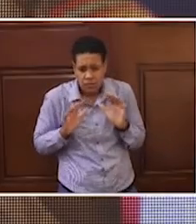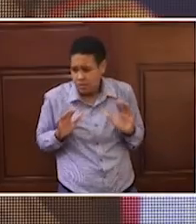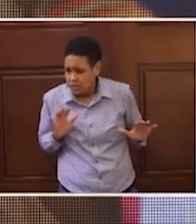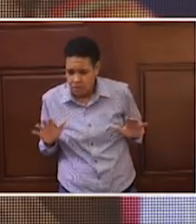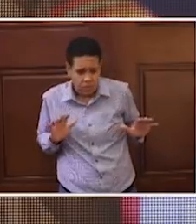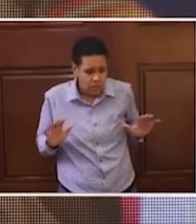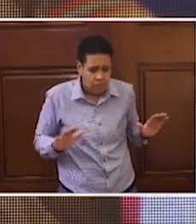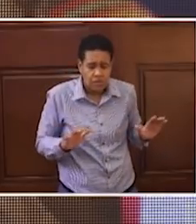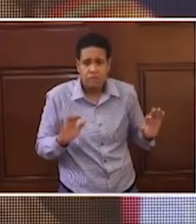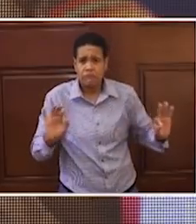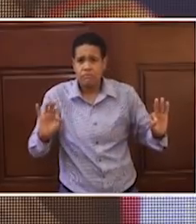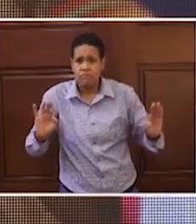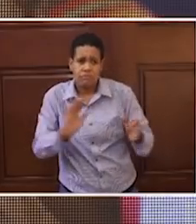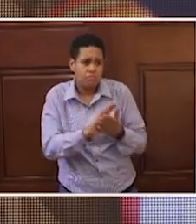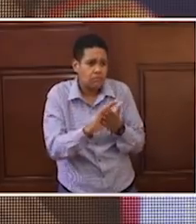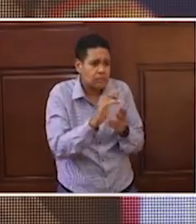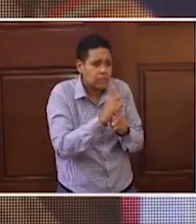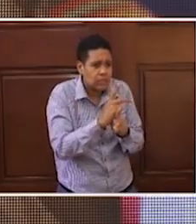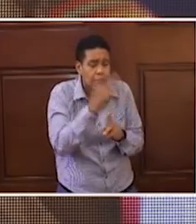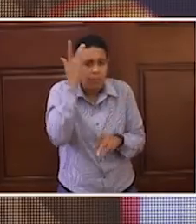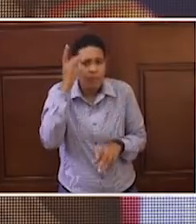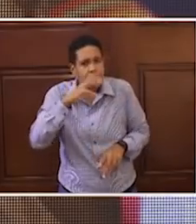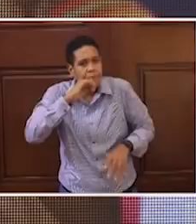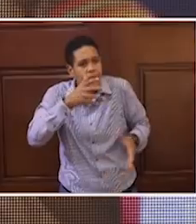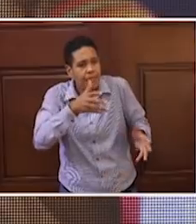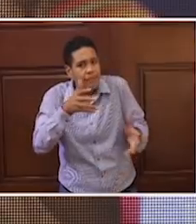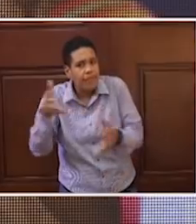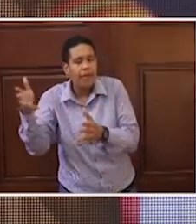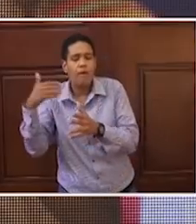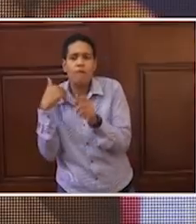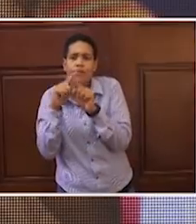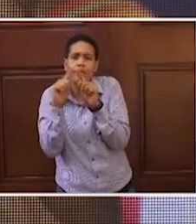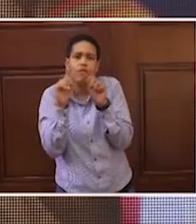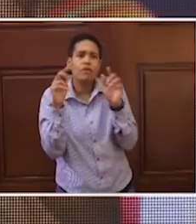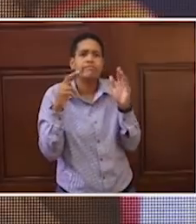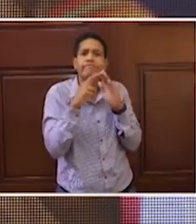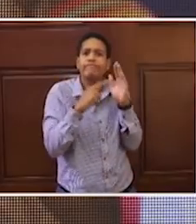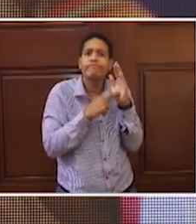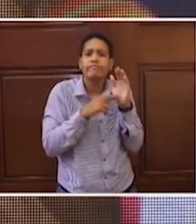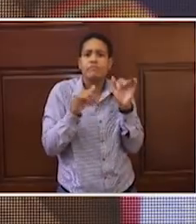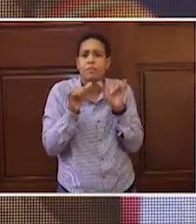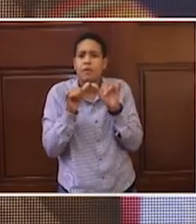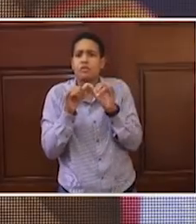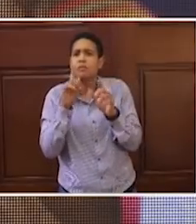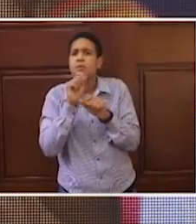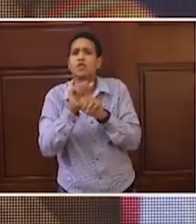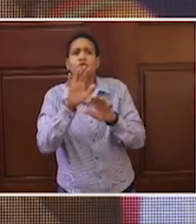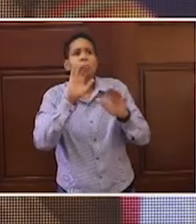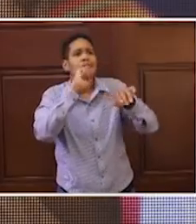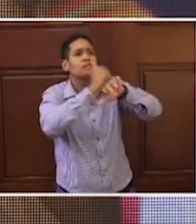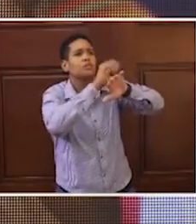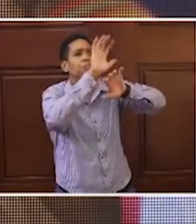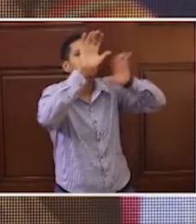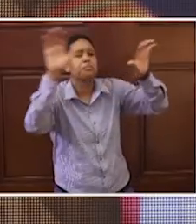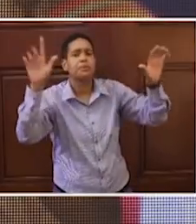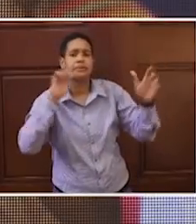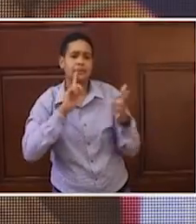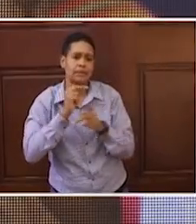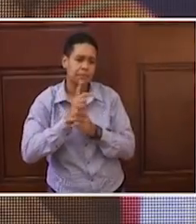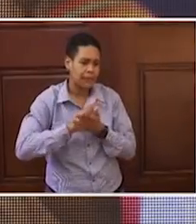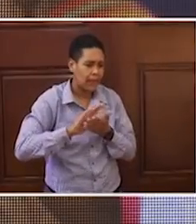that you have in place measures for the sanitization of your hands